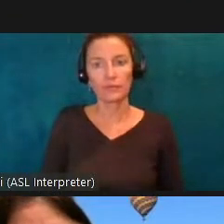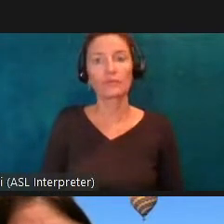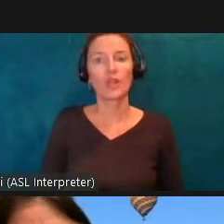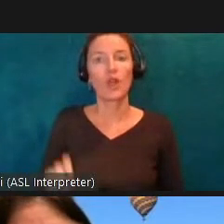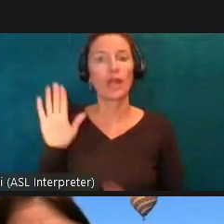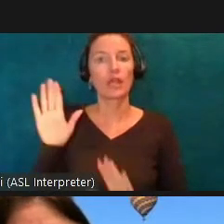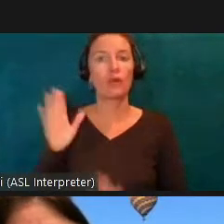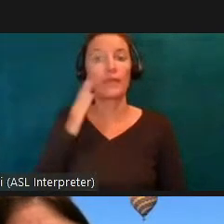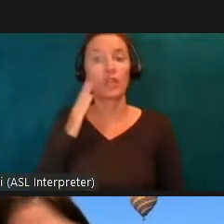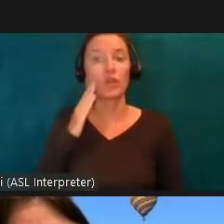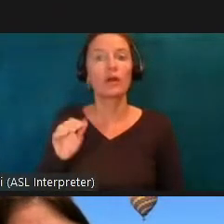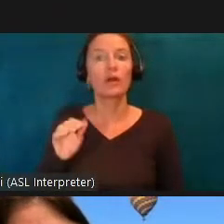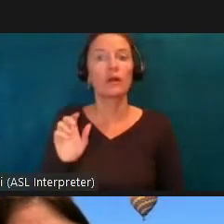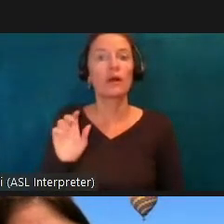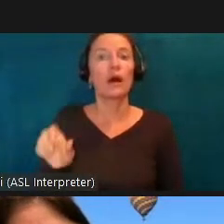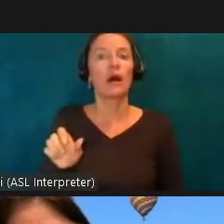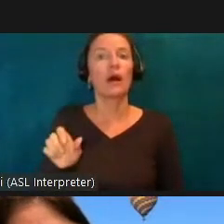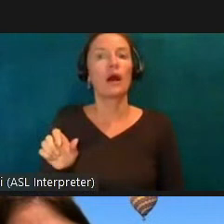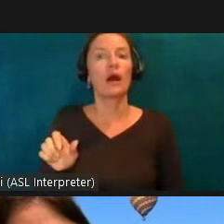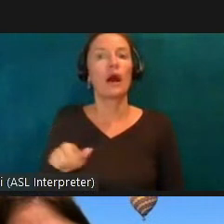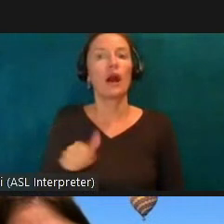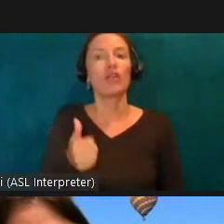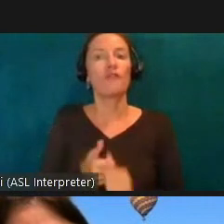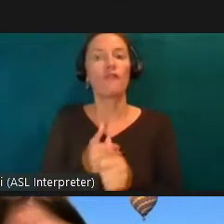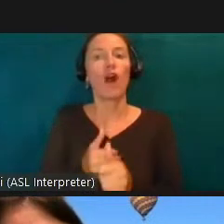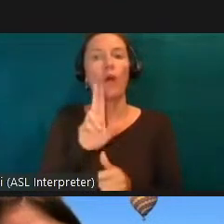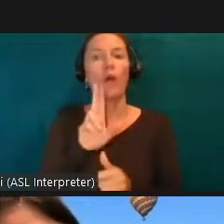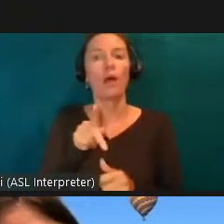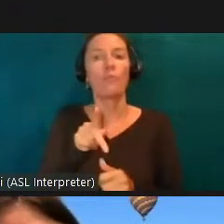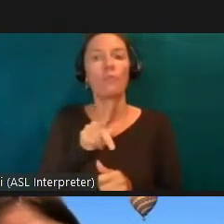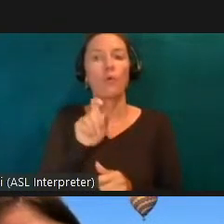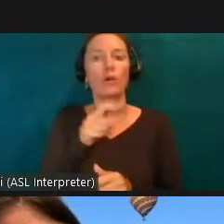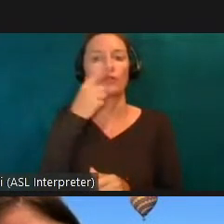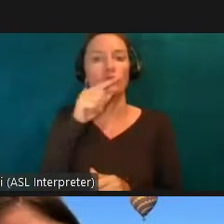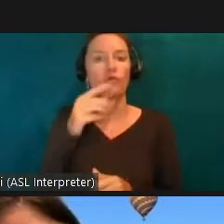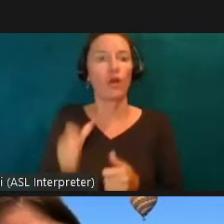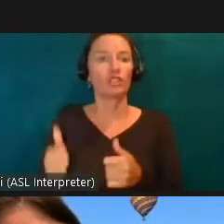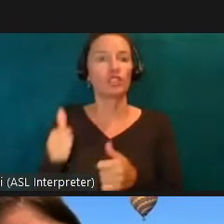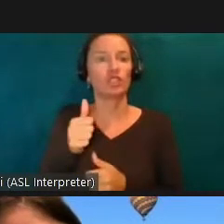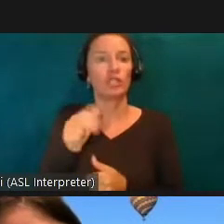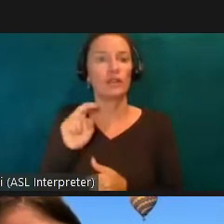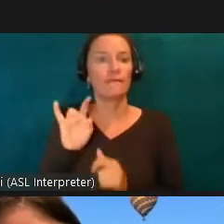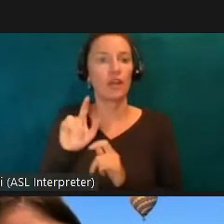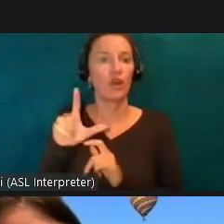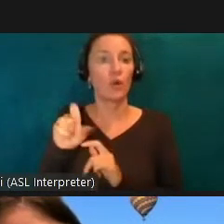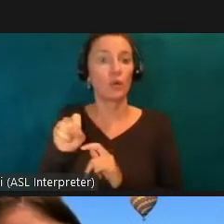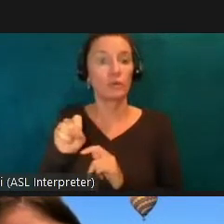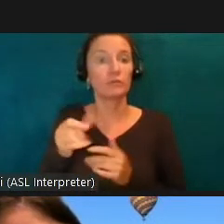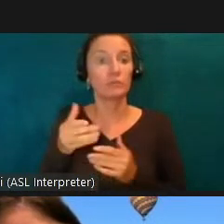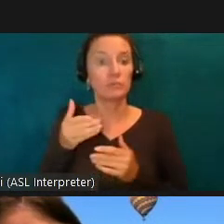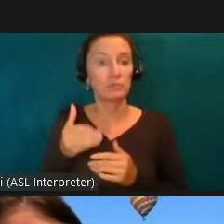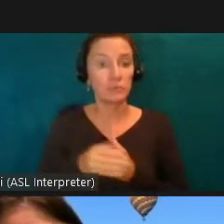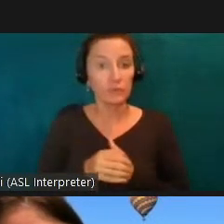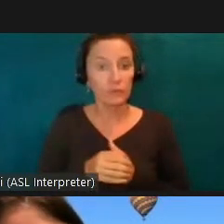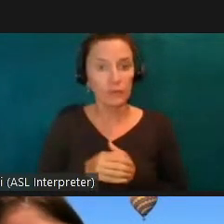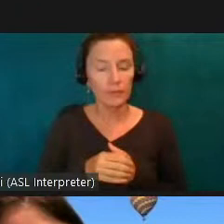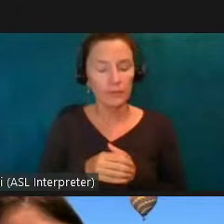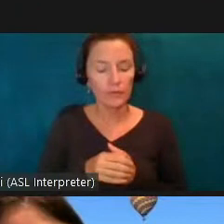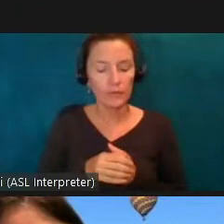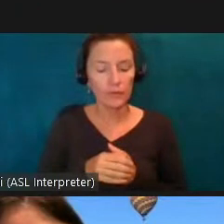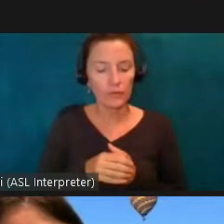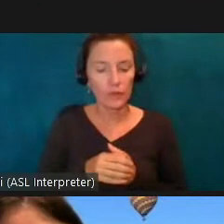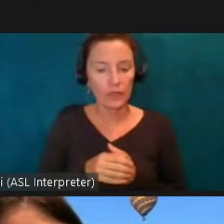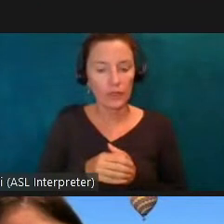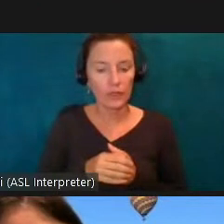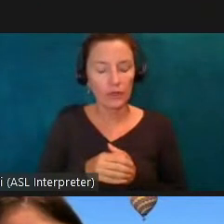Great, thank you. And a quick follow-up question for Chief Nichols, if I could, Paul? Sure, go ahead, Jeremy. Thank you. Ben,